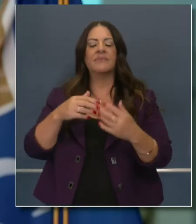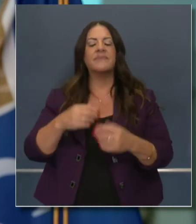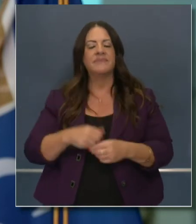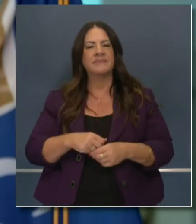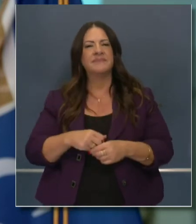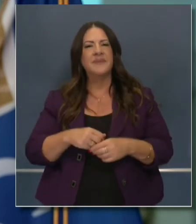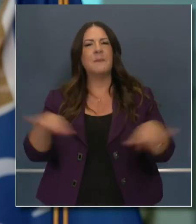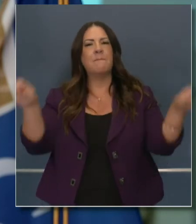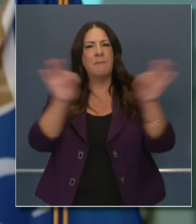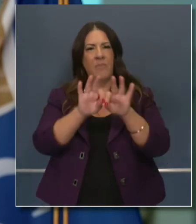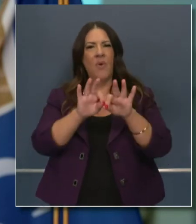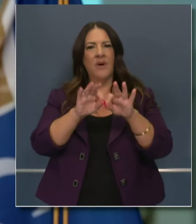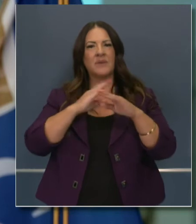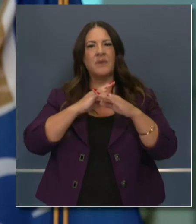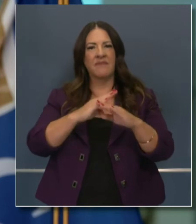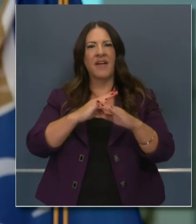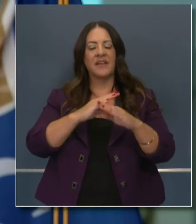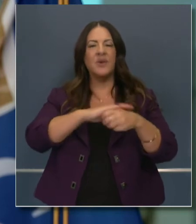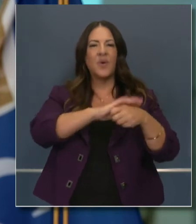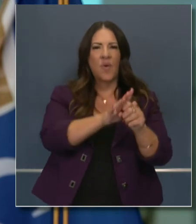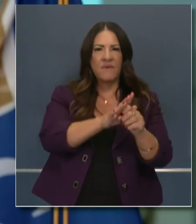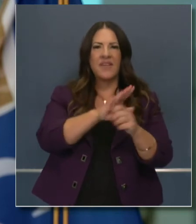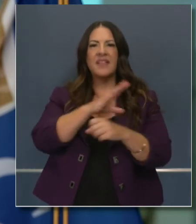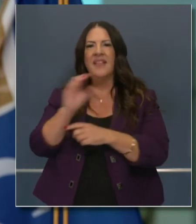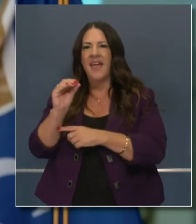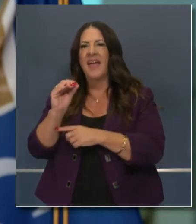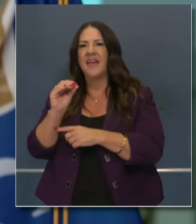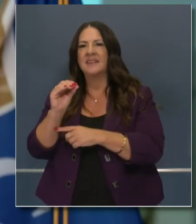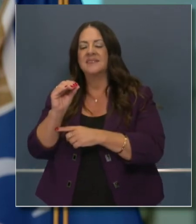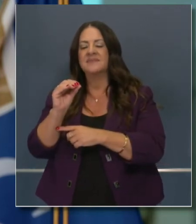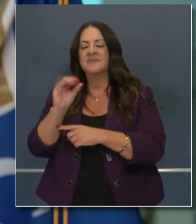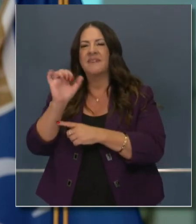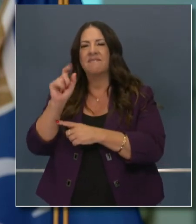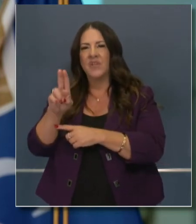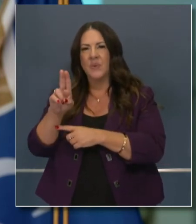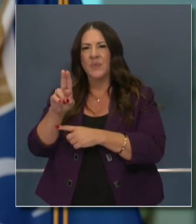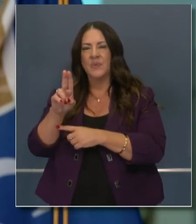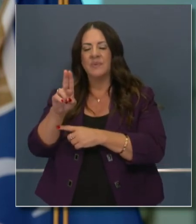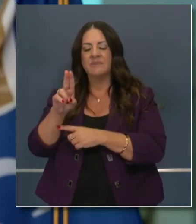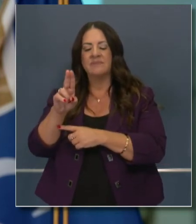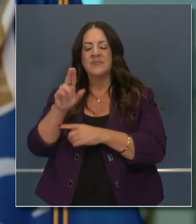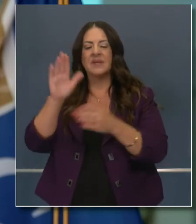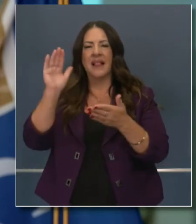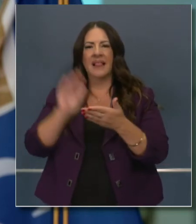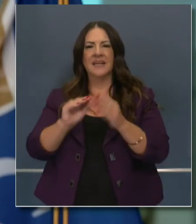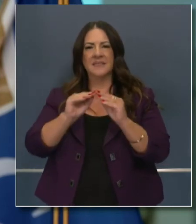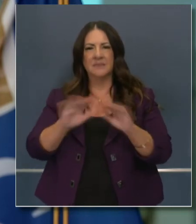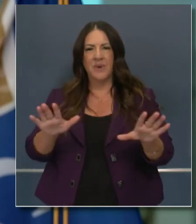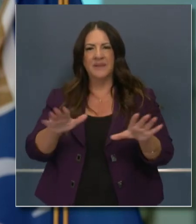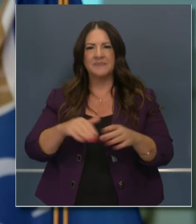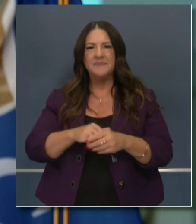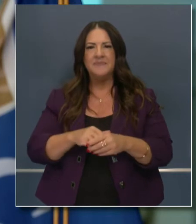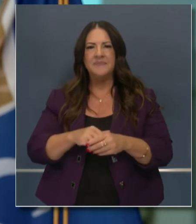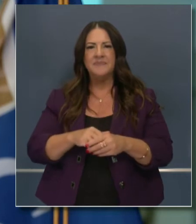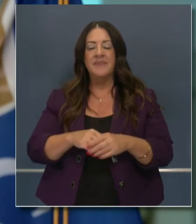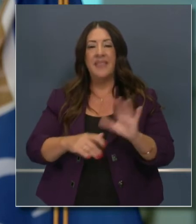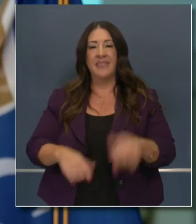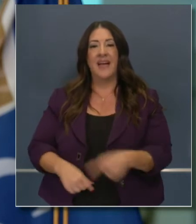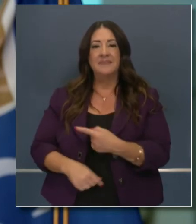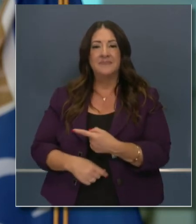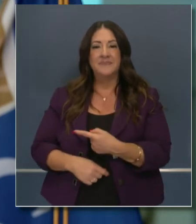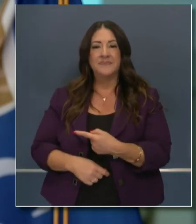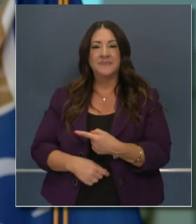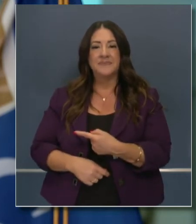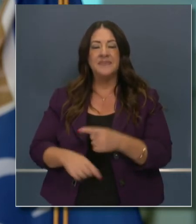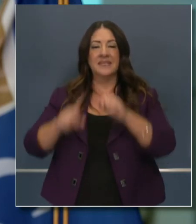us with flu season, not just with transmission of COVID-19. So this slide, very familiar